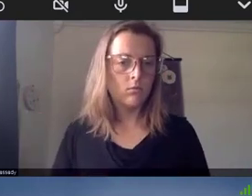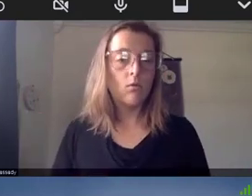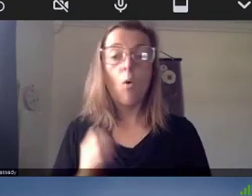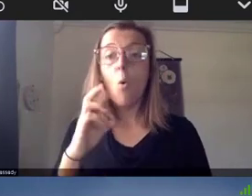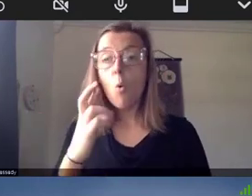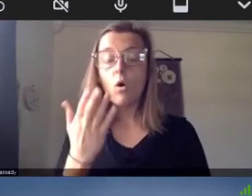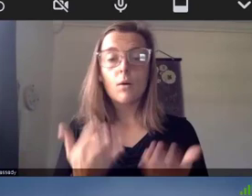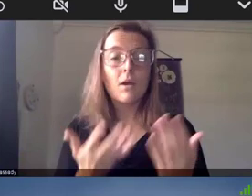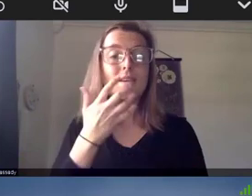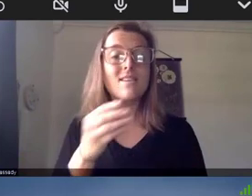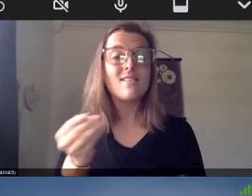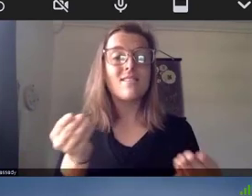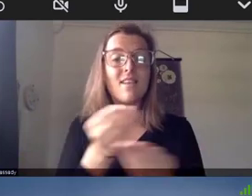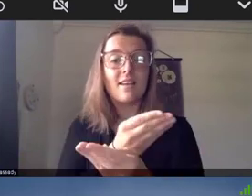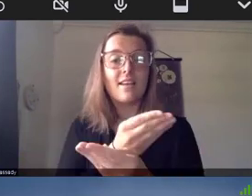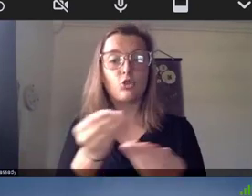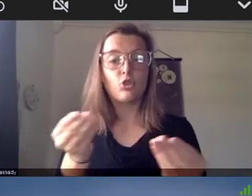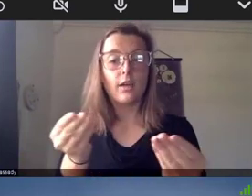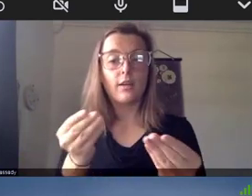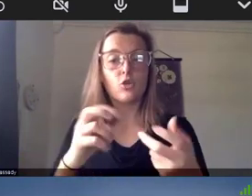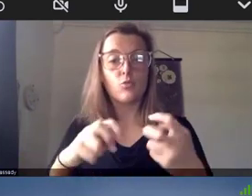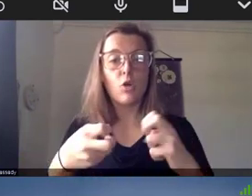you have to do a control volume analysis.